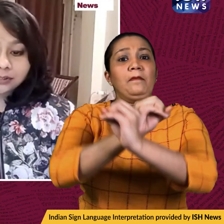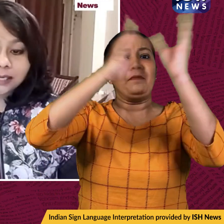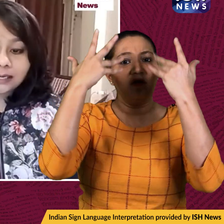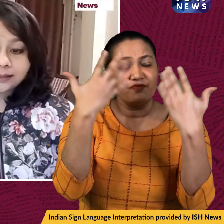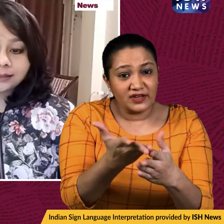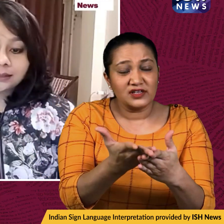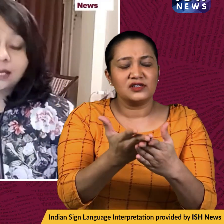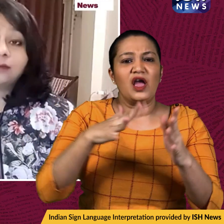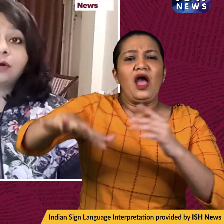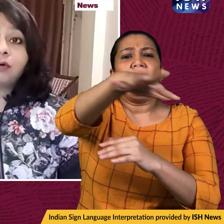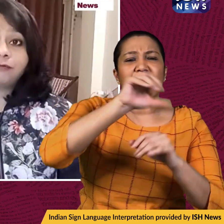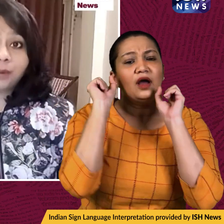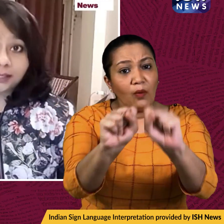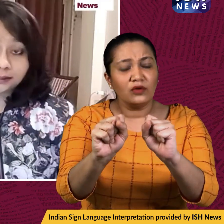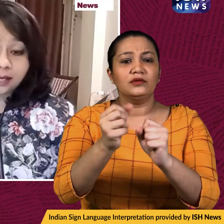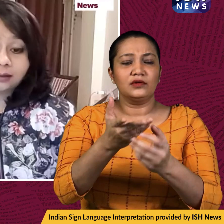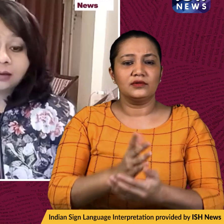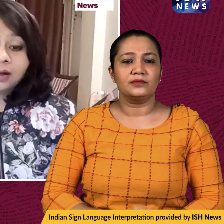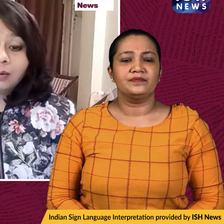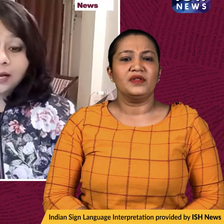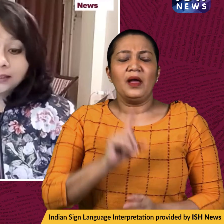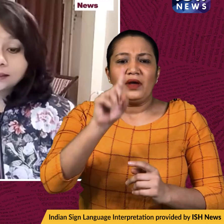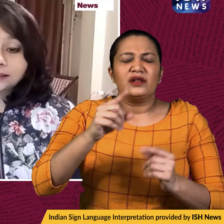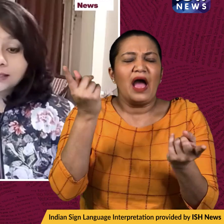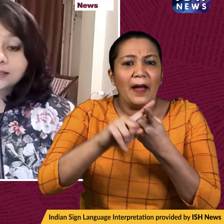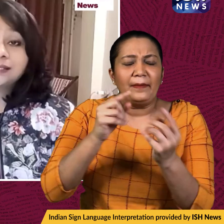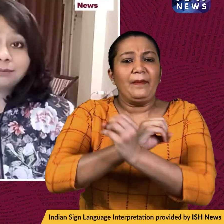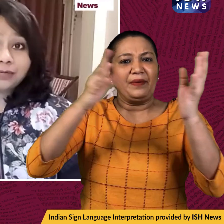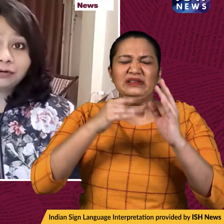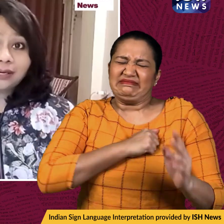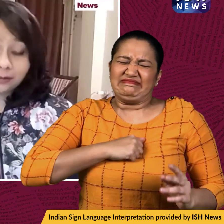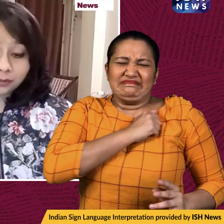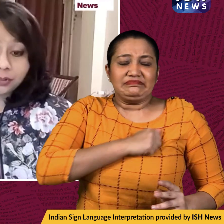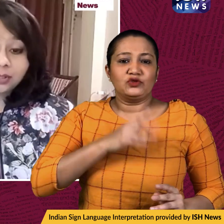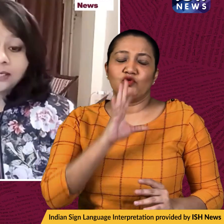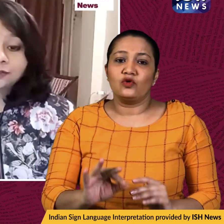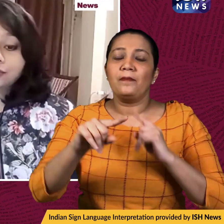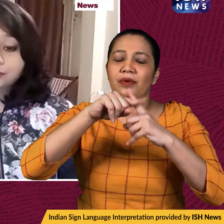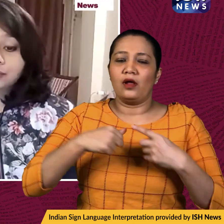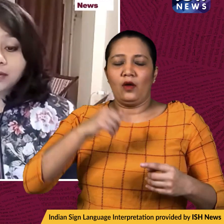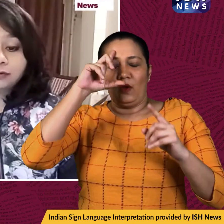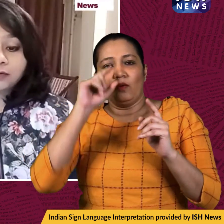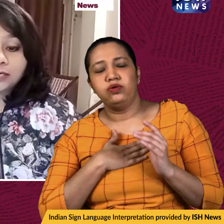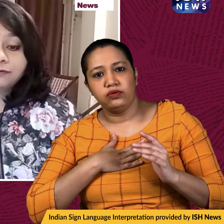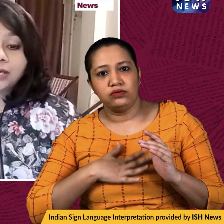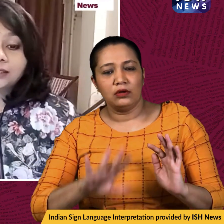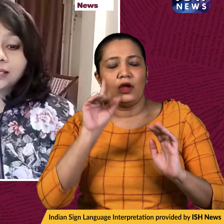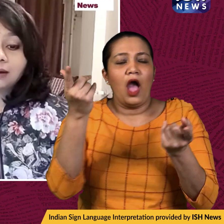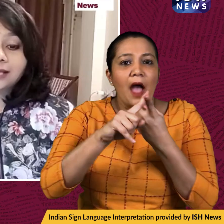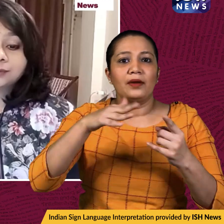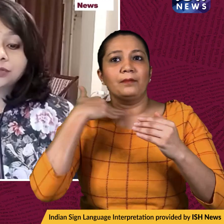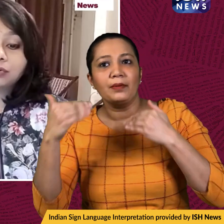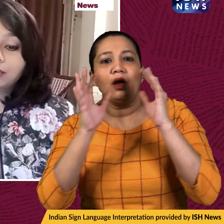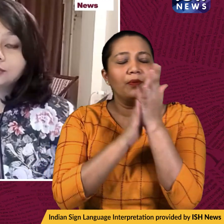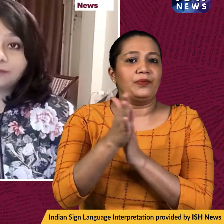learnt that the missile landed in an area of Pakistan. While the incident is deeply regrettable, it is also a matter of relief that